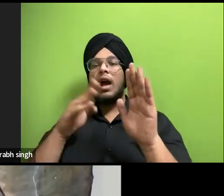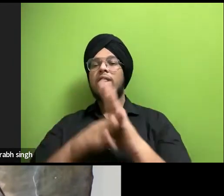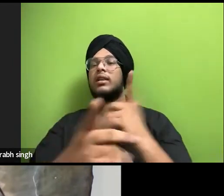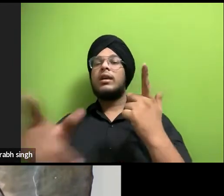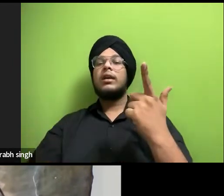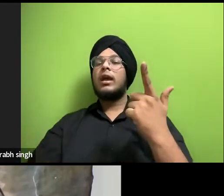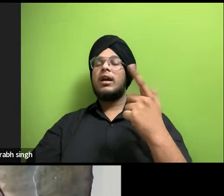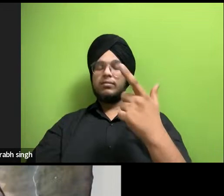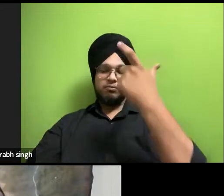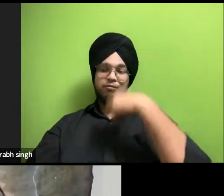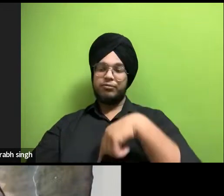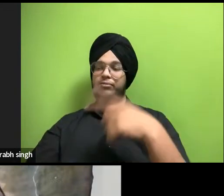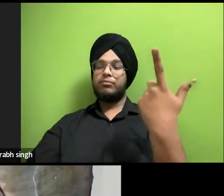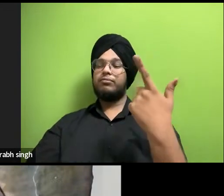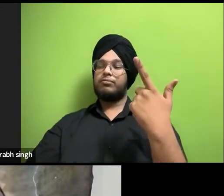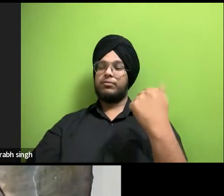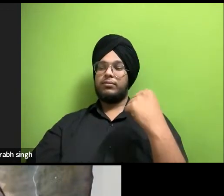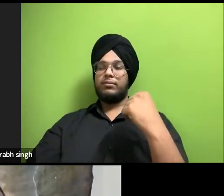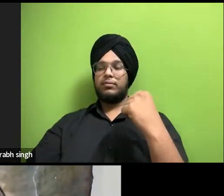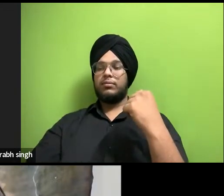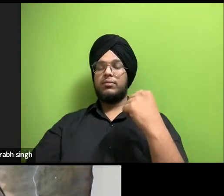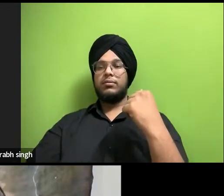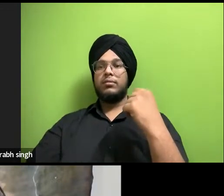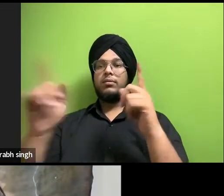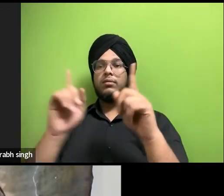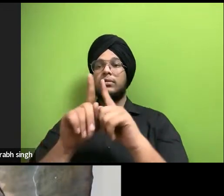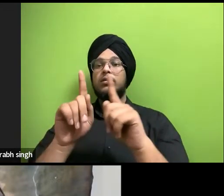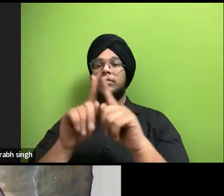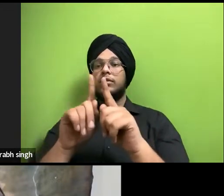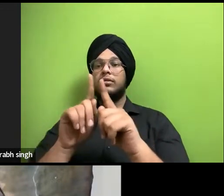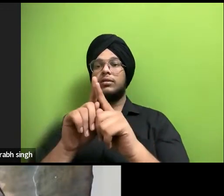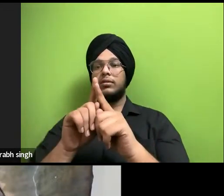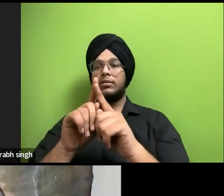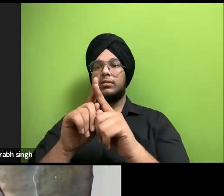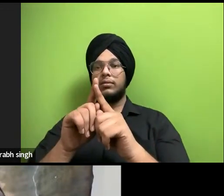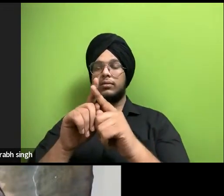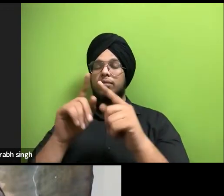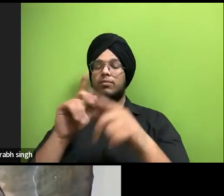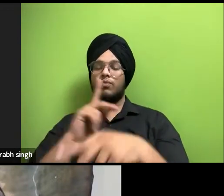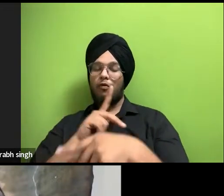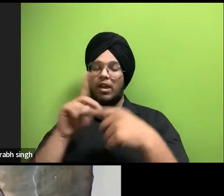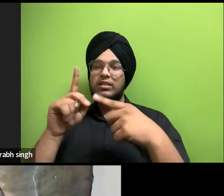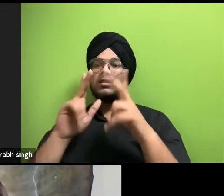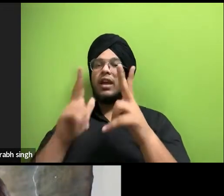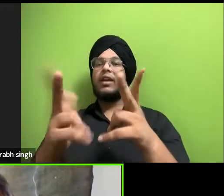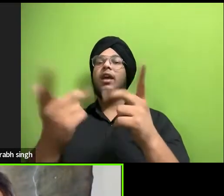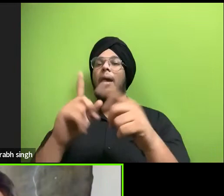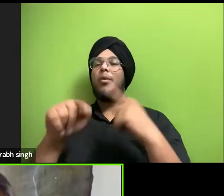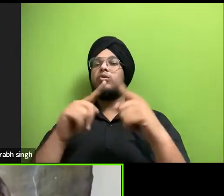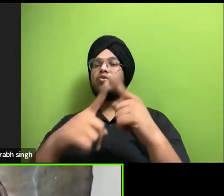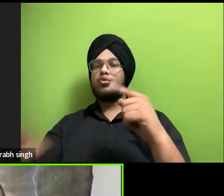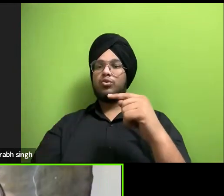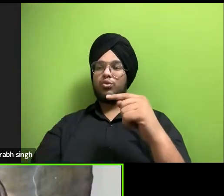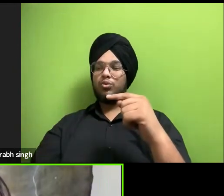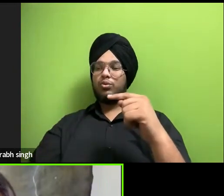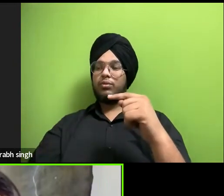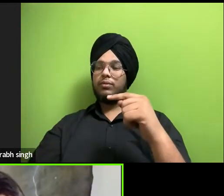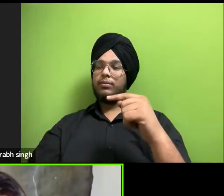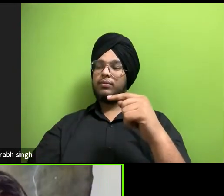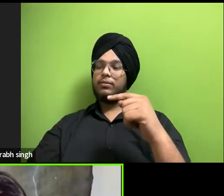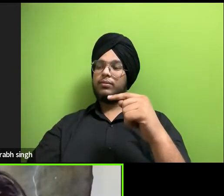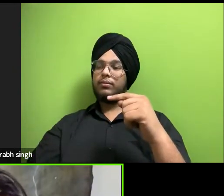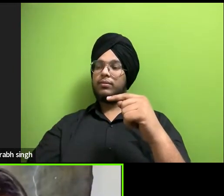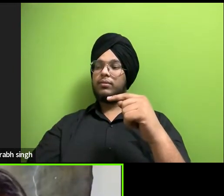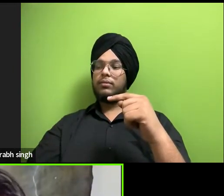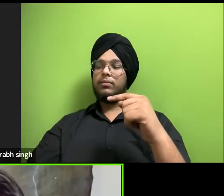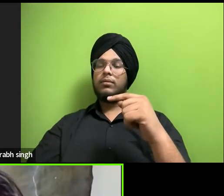an individual and both in a personal and a professional sense? You know, I think when I